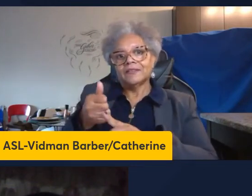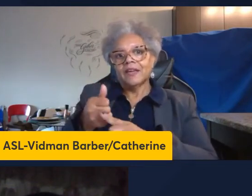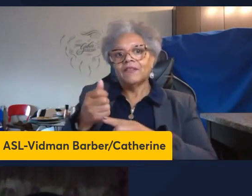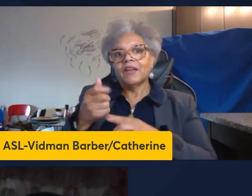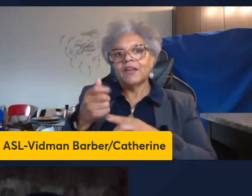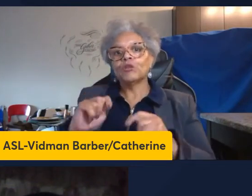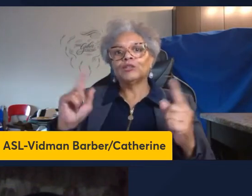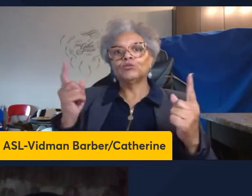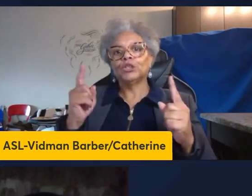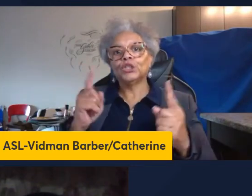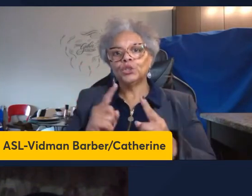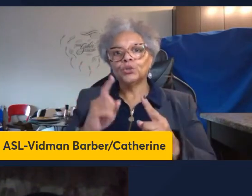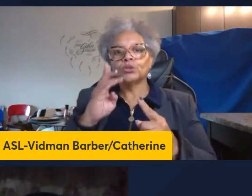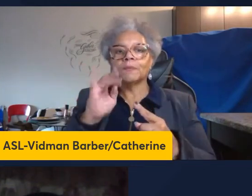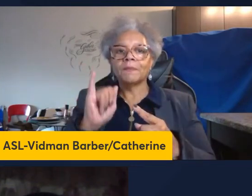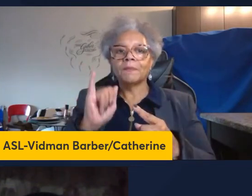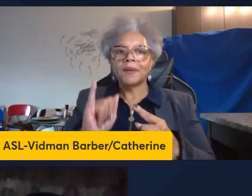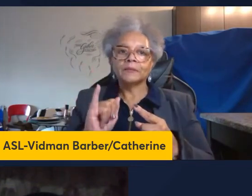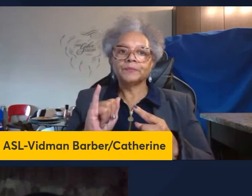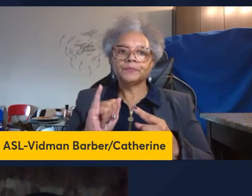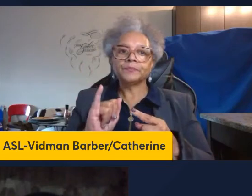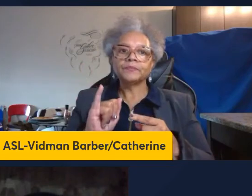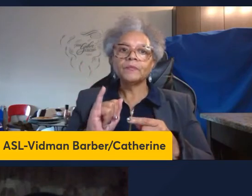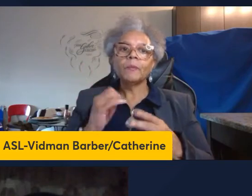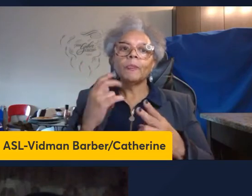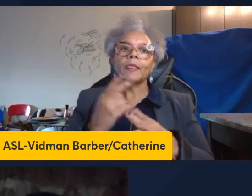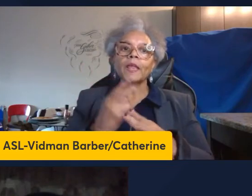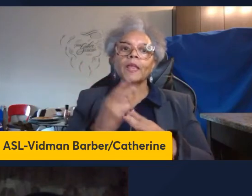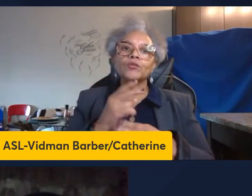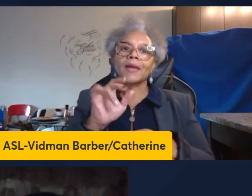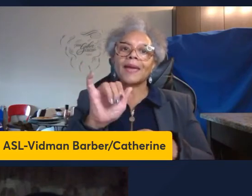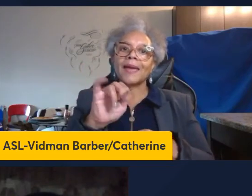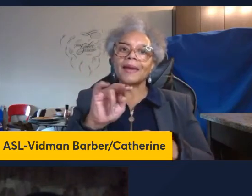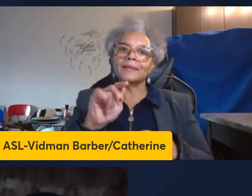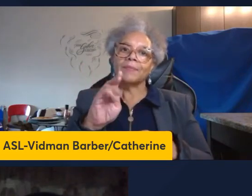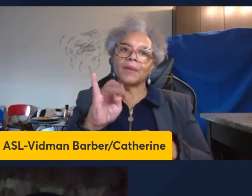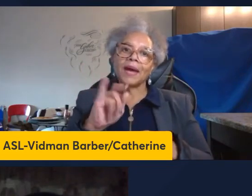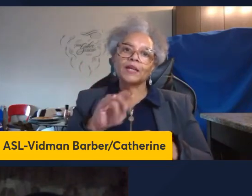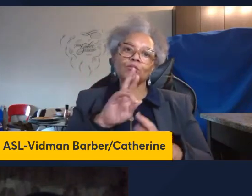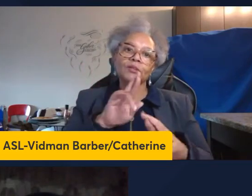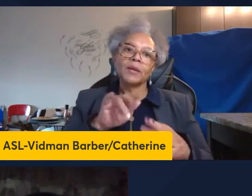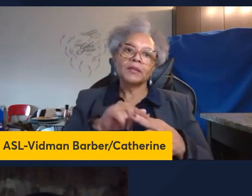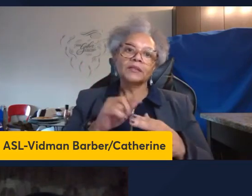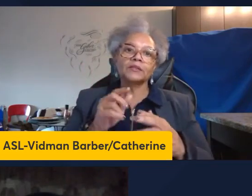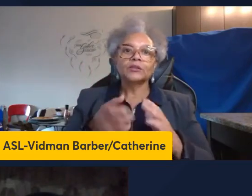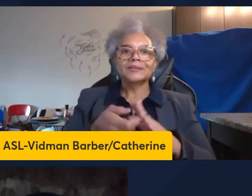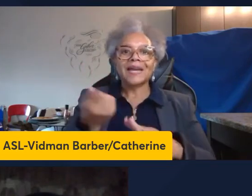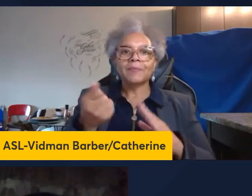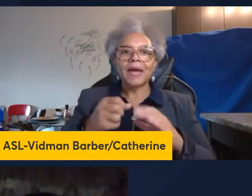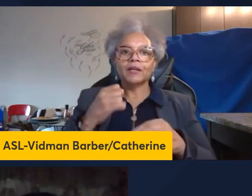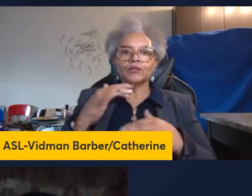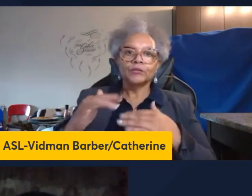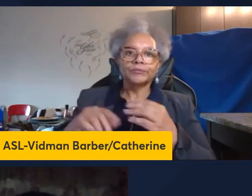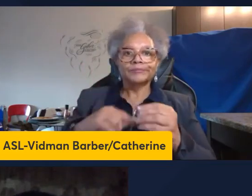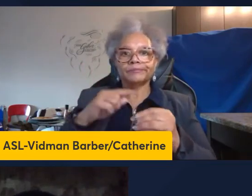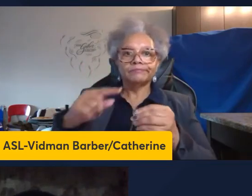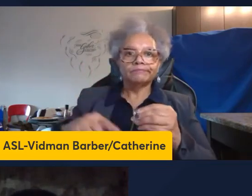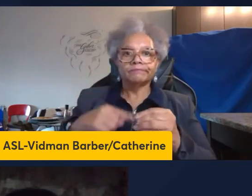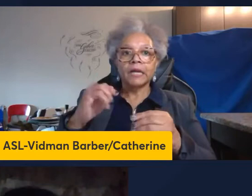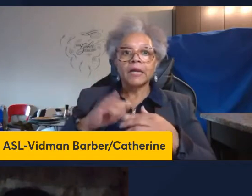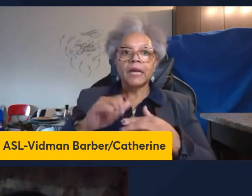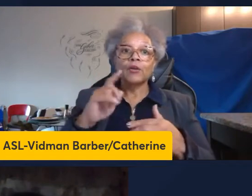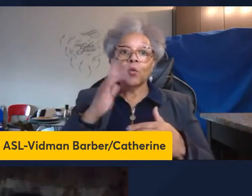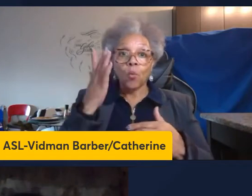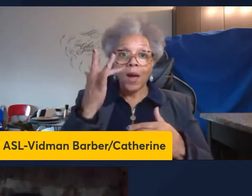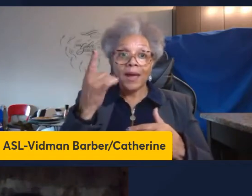reduce them by essentially using the antibody response to take them out of circulation. And the reason why I think this is because I have done experiments